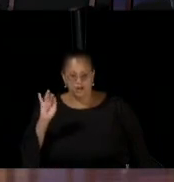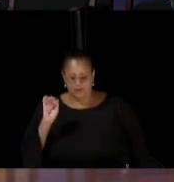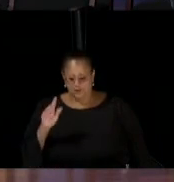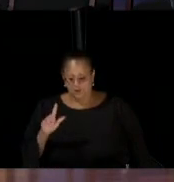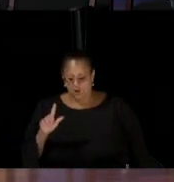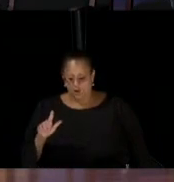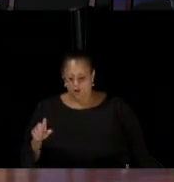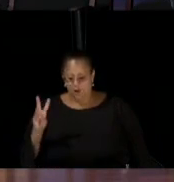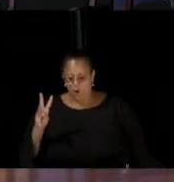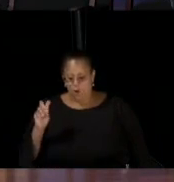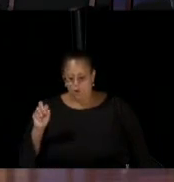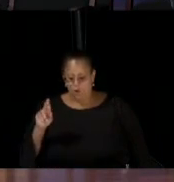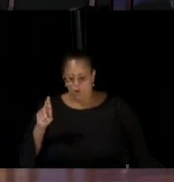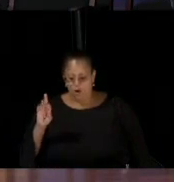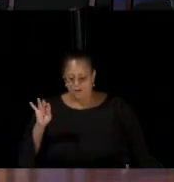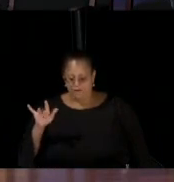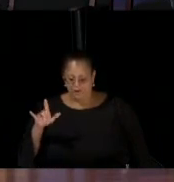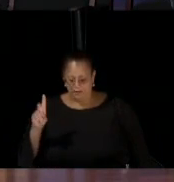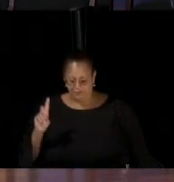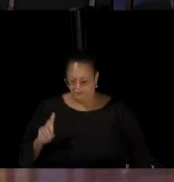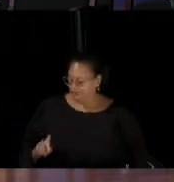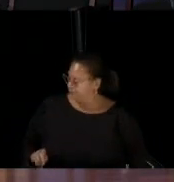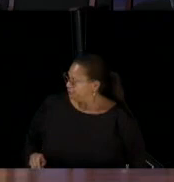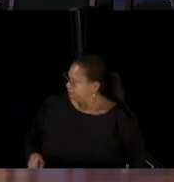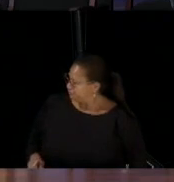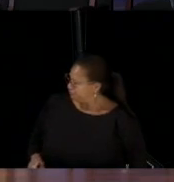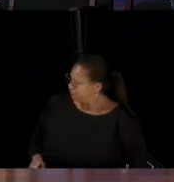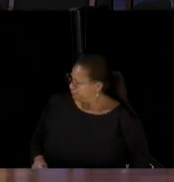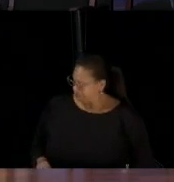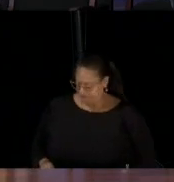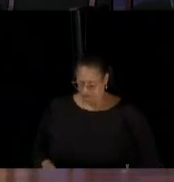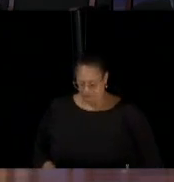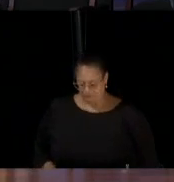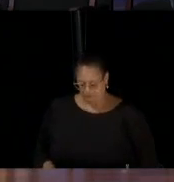Rachel Louise Warfield.